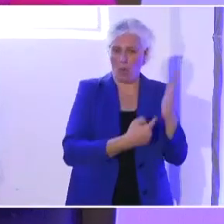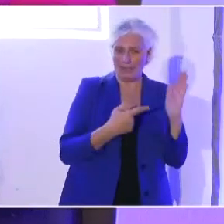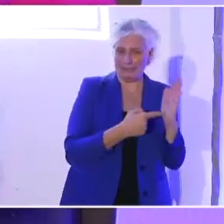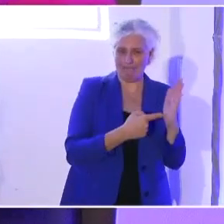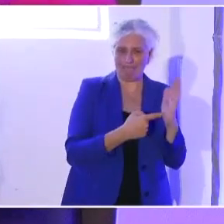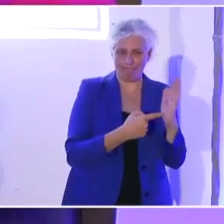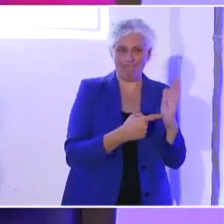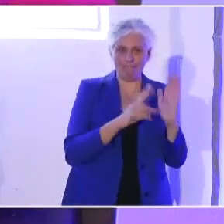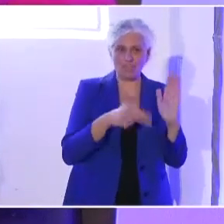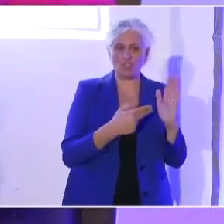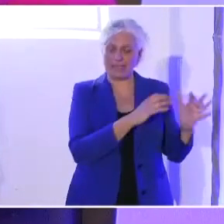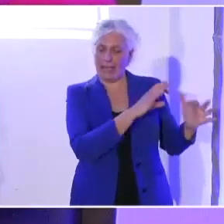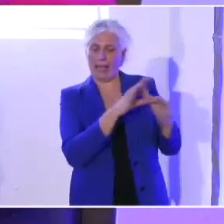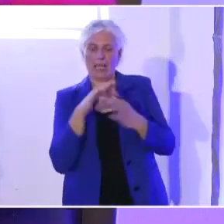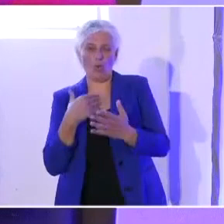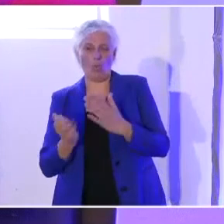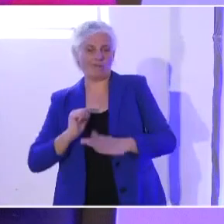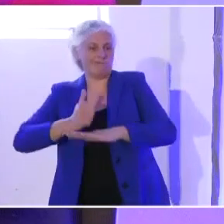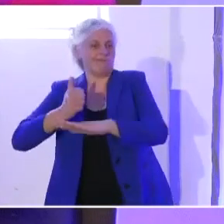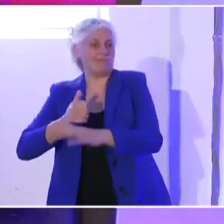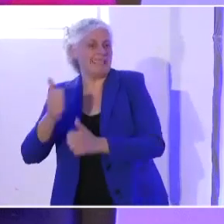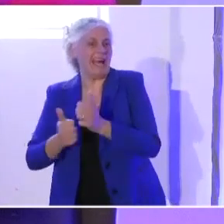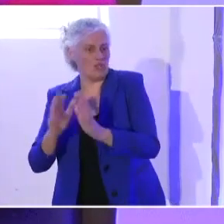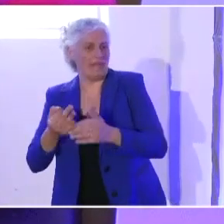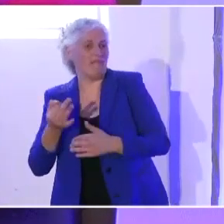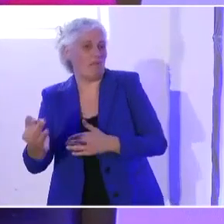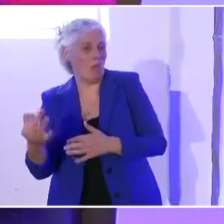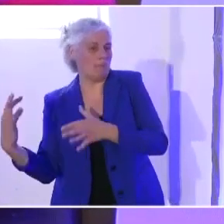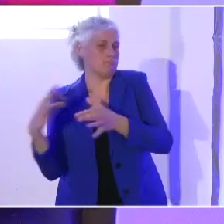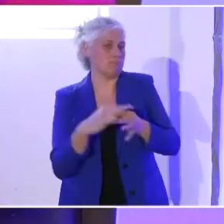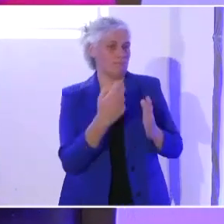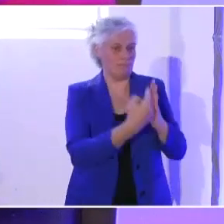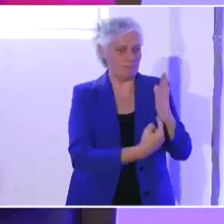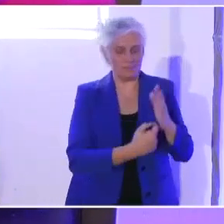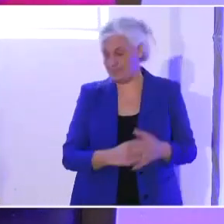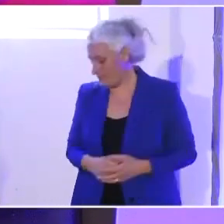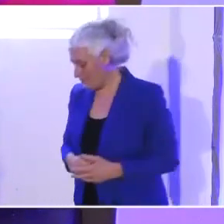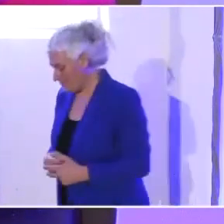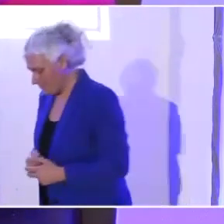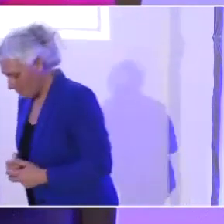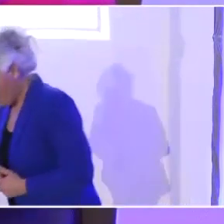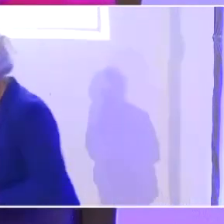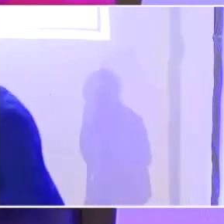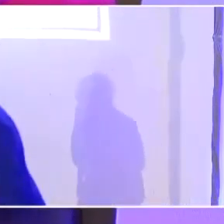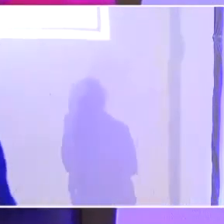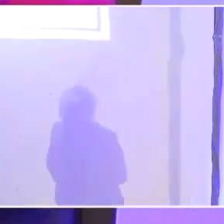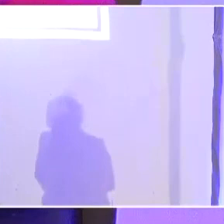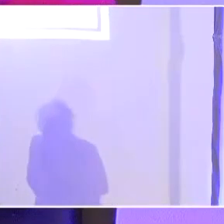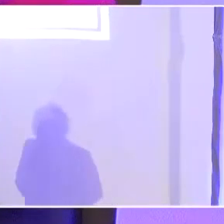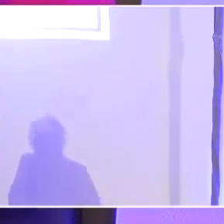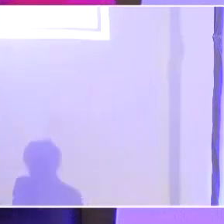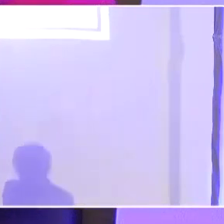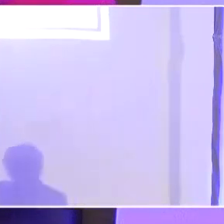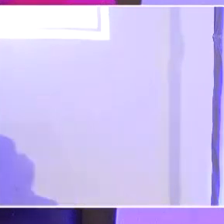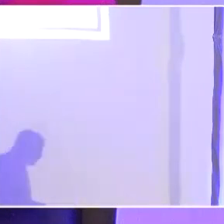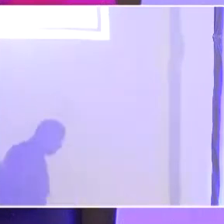to be able to react quickly and put in place really effective mitigations. Yeah. So just before dealing with mitigations that you can put